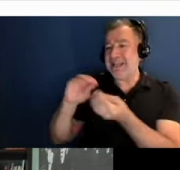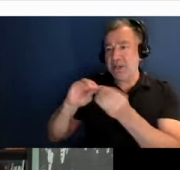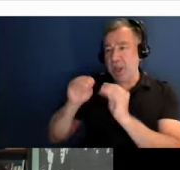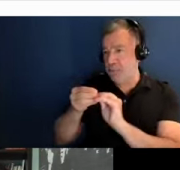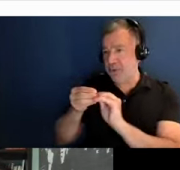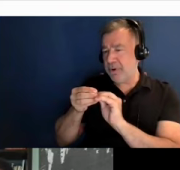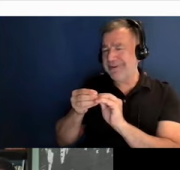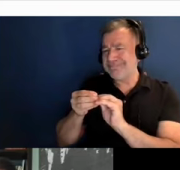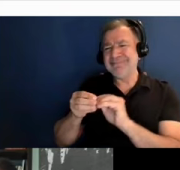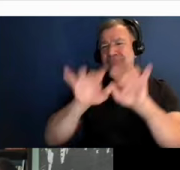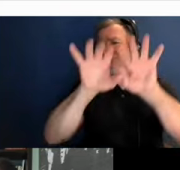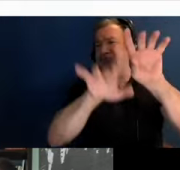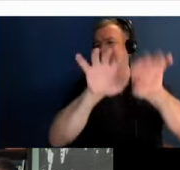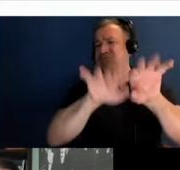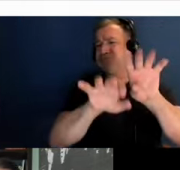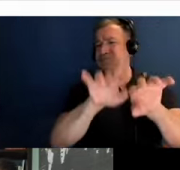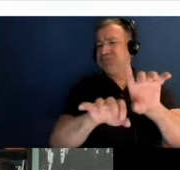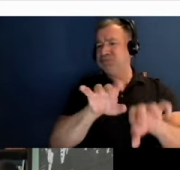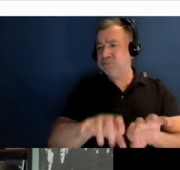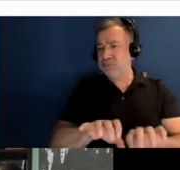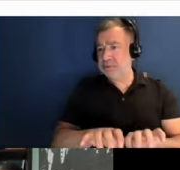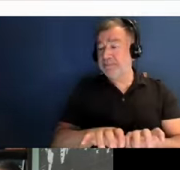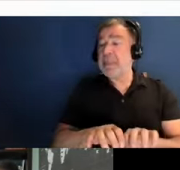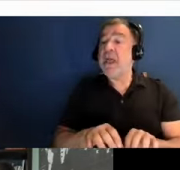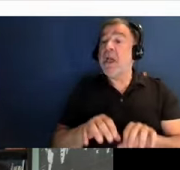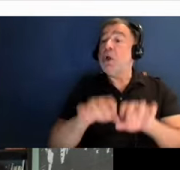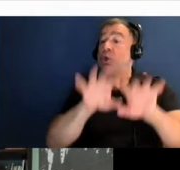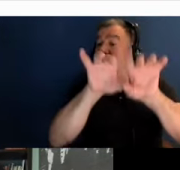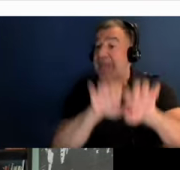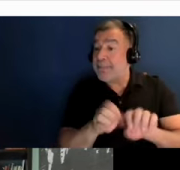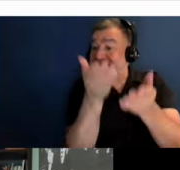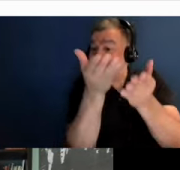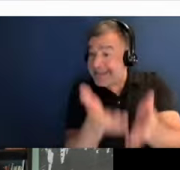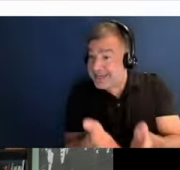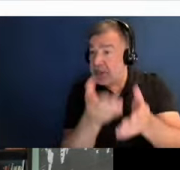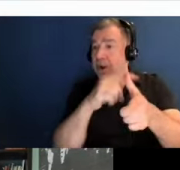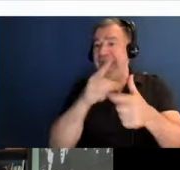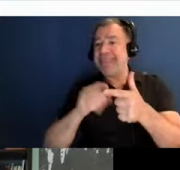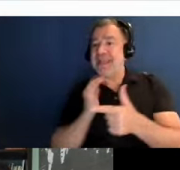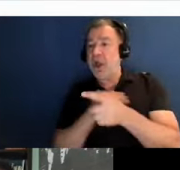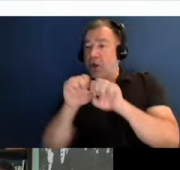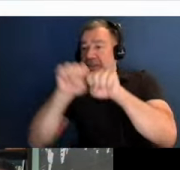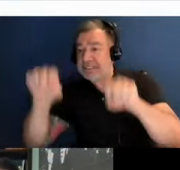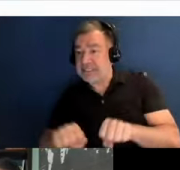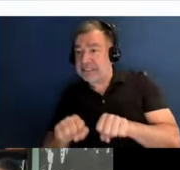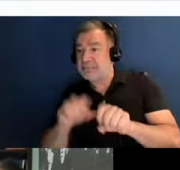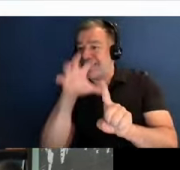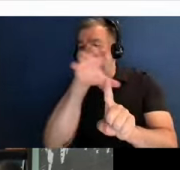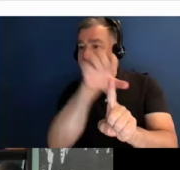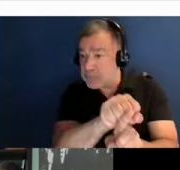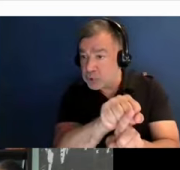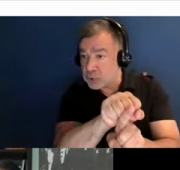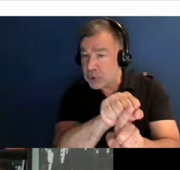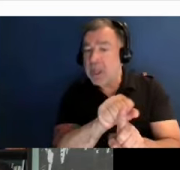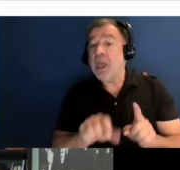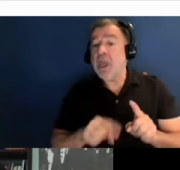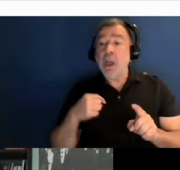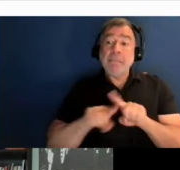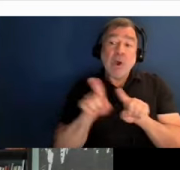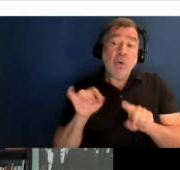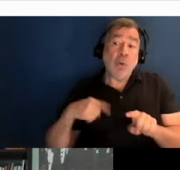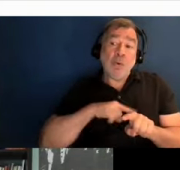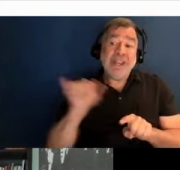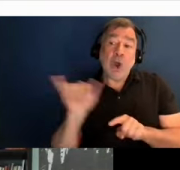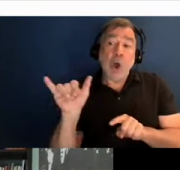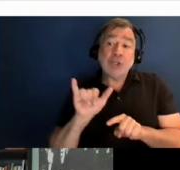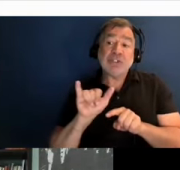before. You're entering this information here so that we can capture it for our systems, but we're also entering this information here so that we can make sure that